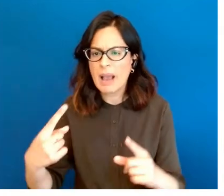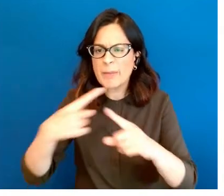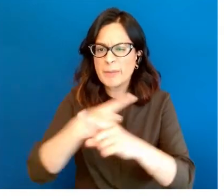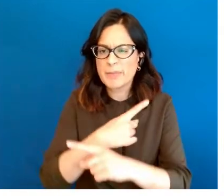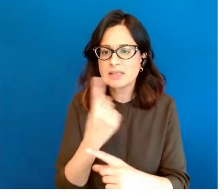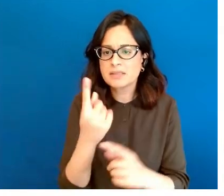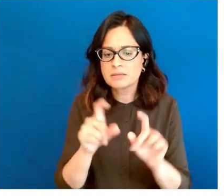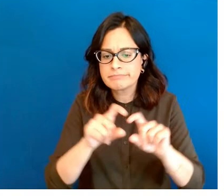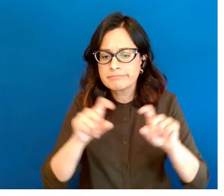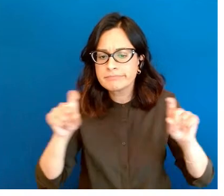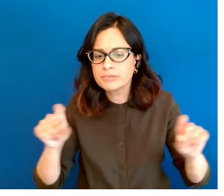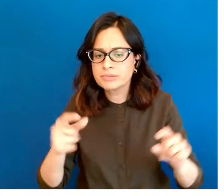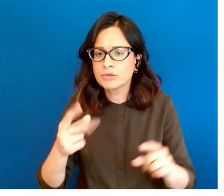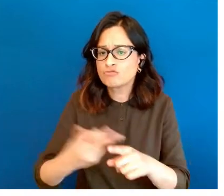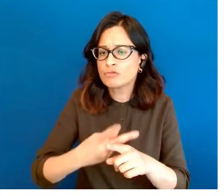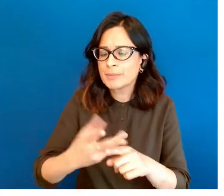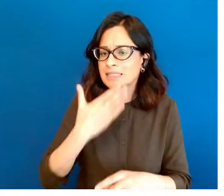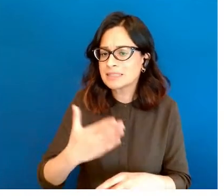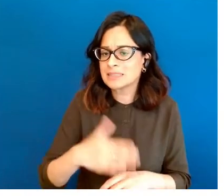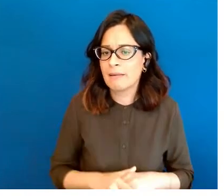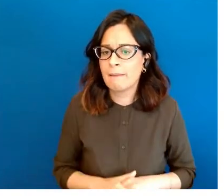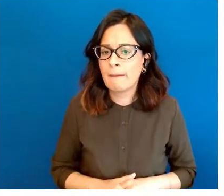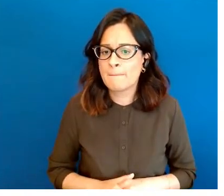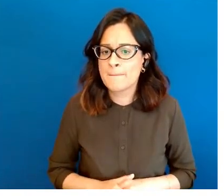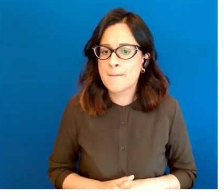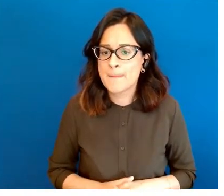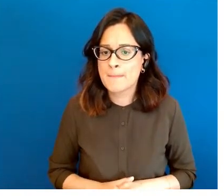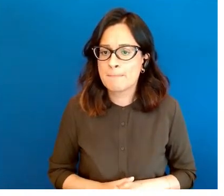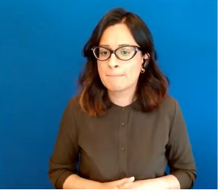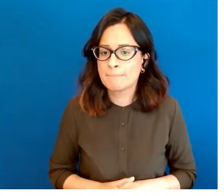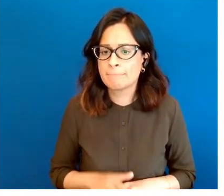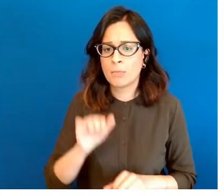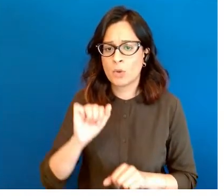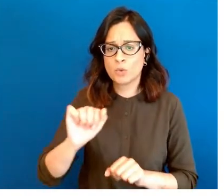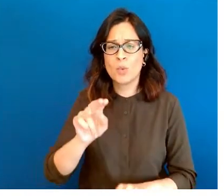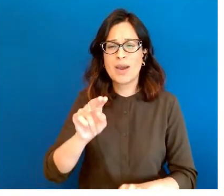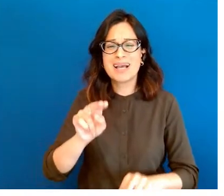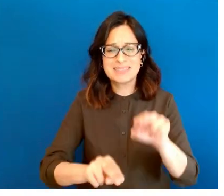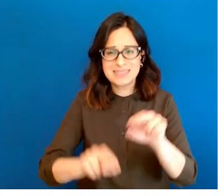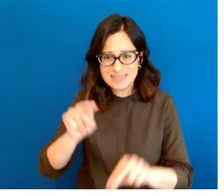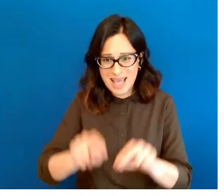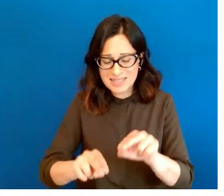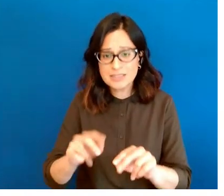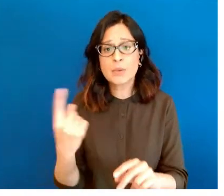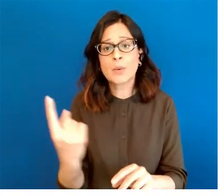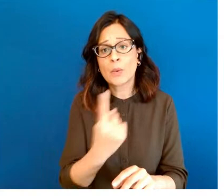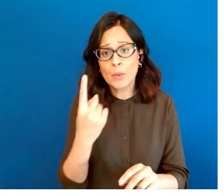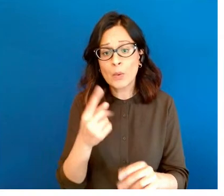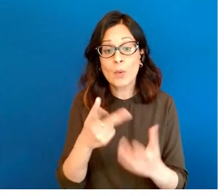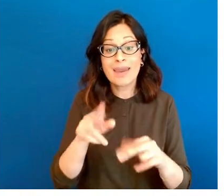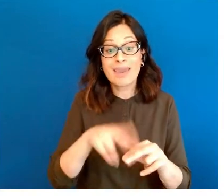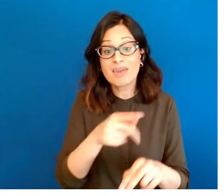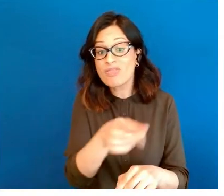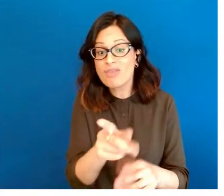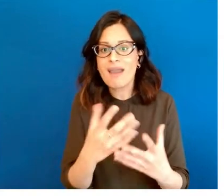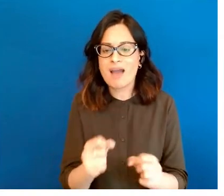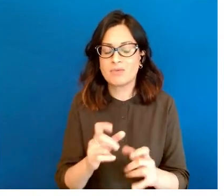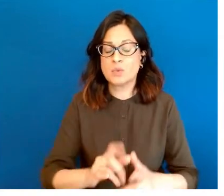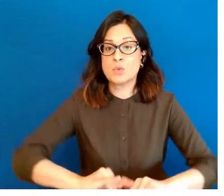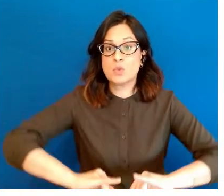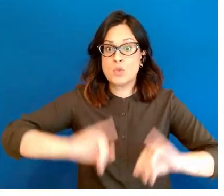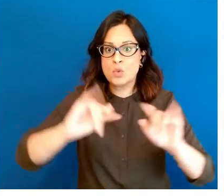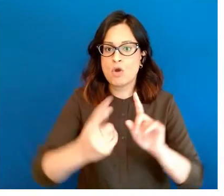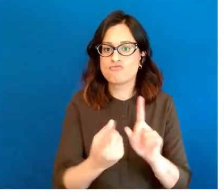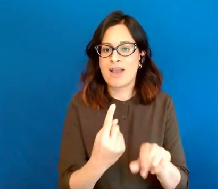question. How would you kind of assess patients who are more likely to have severe allergic reactions